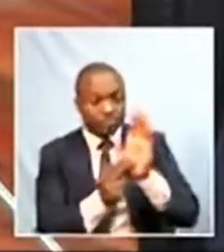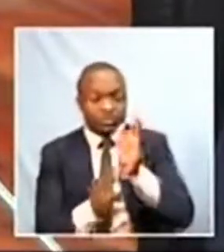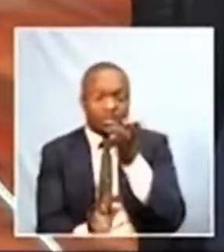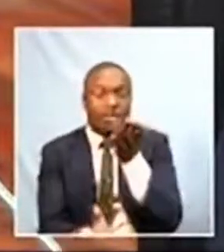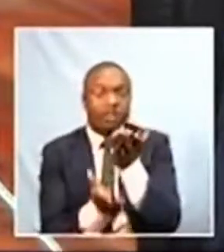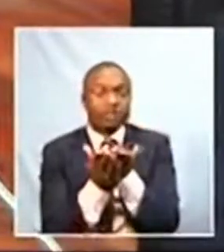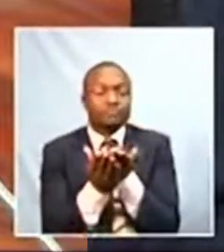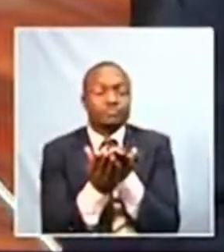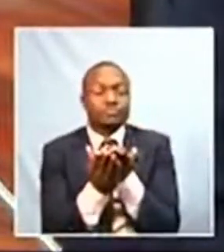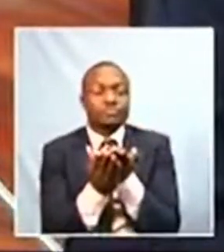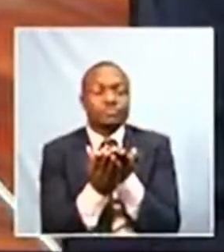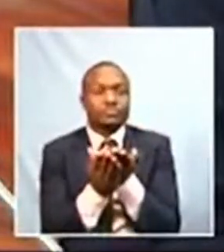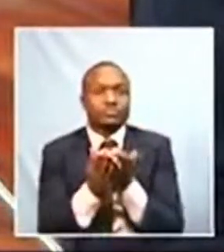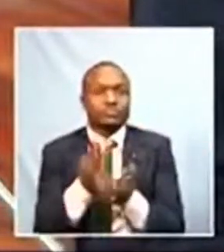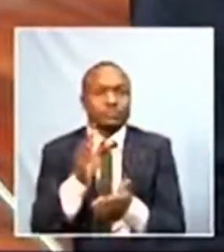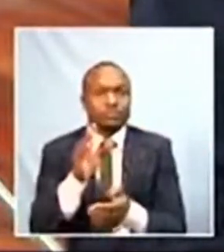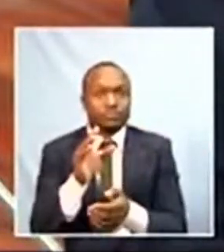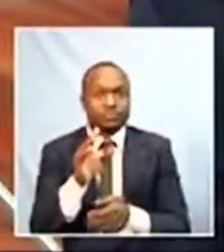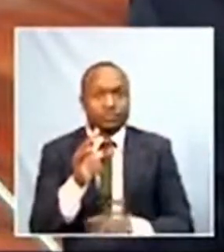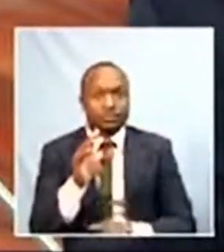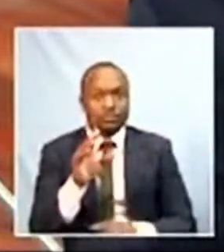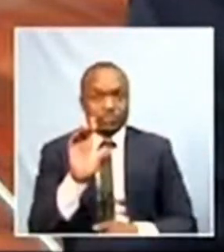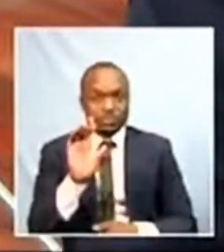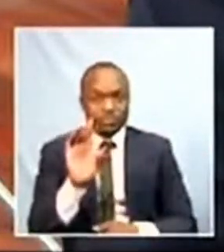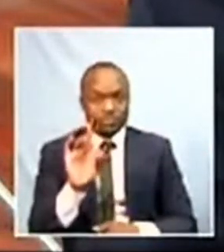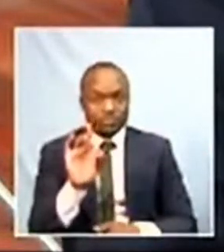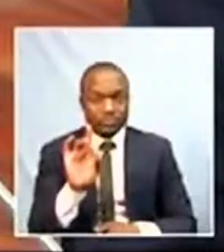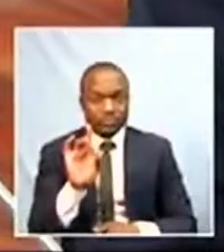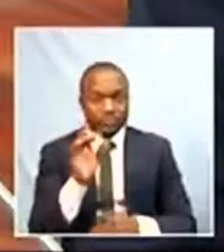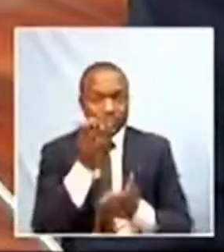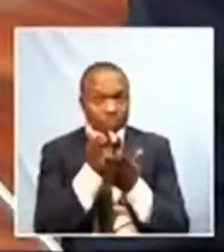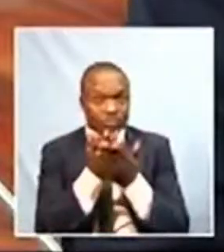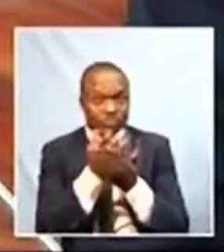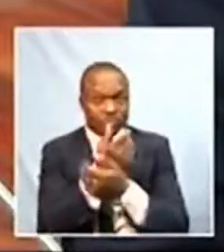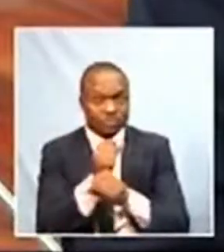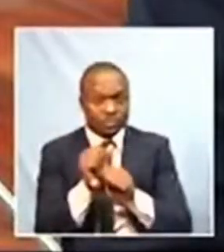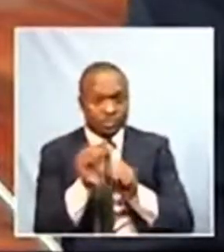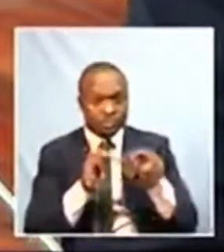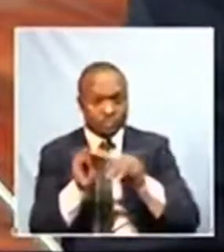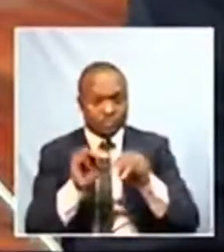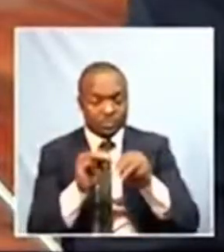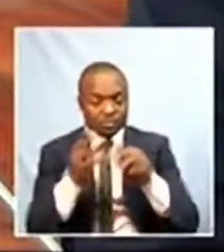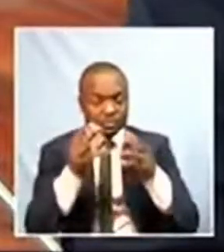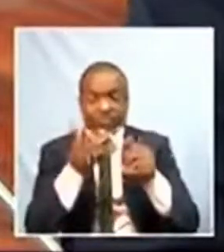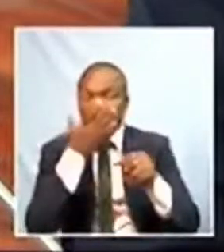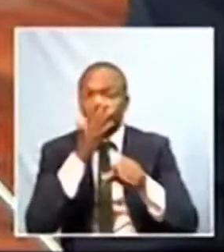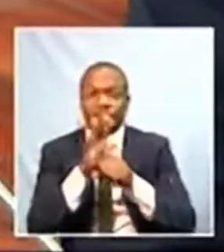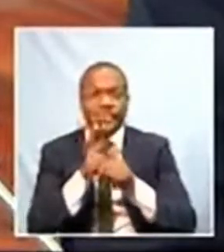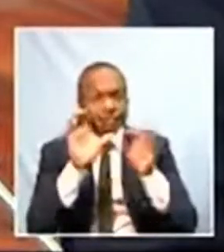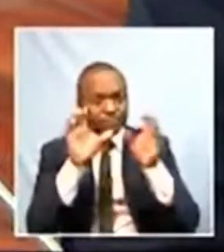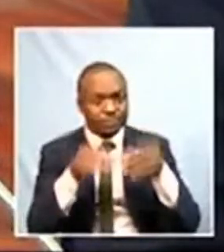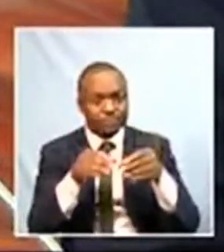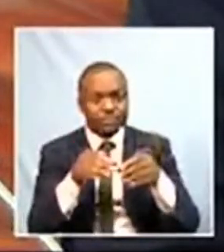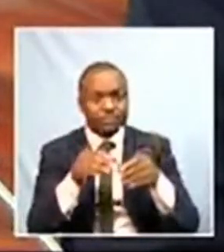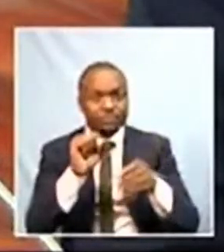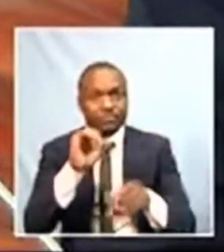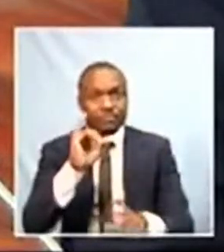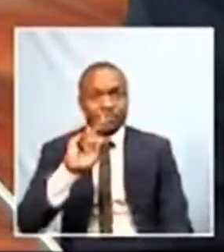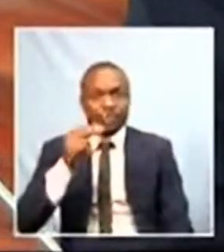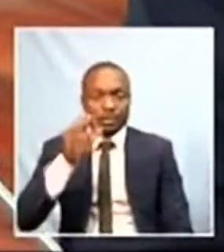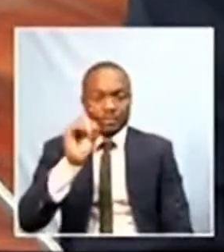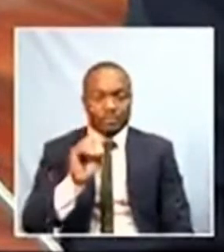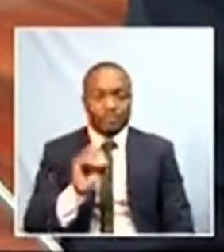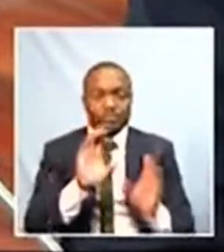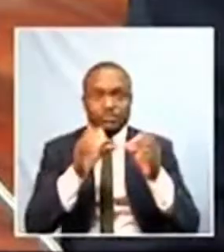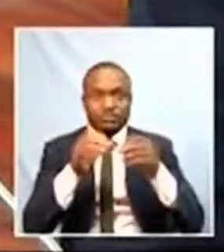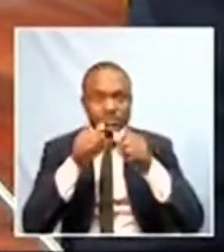attached Appendix 8 for reference. Remedial measures, management wishes to assure the committee that SIKONGO Town Council will continue